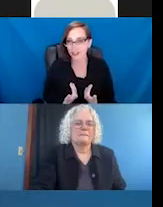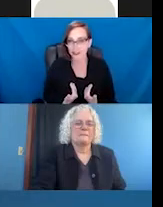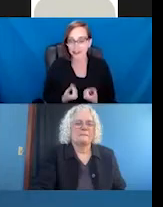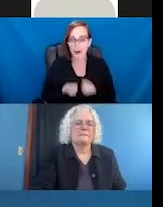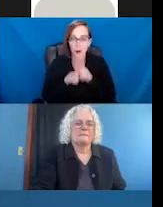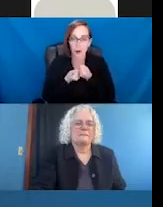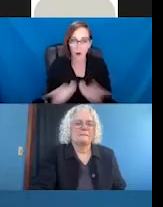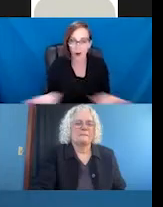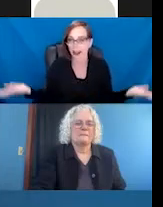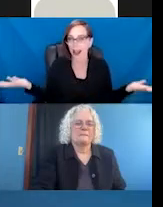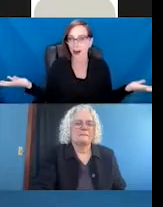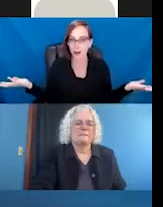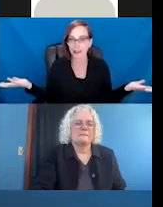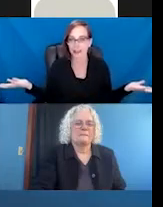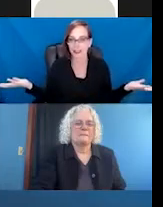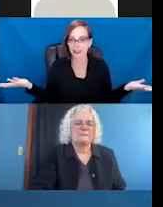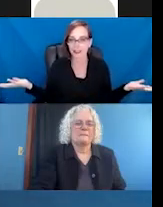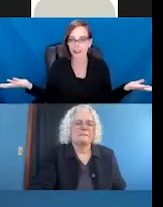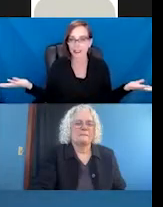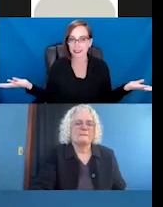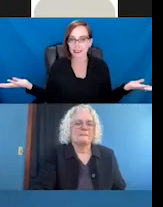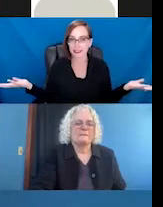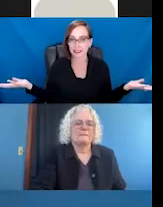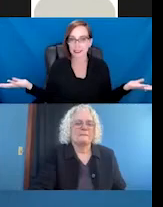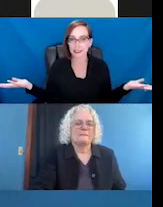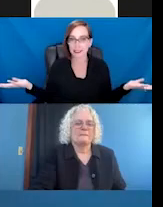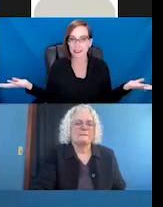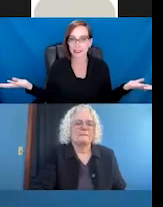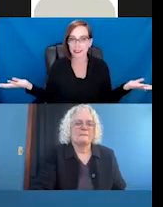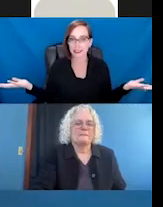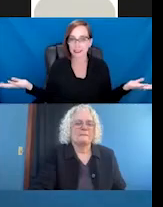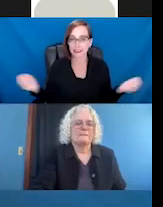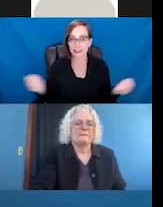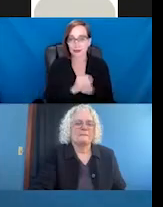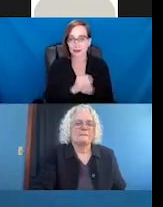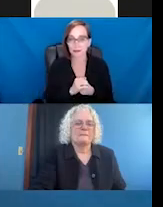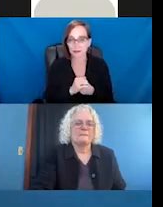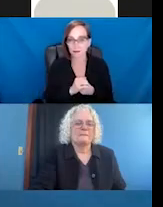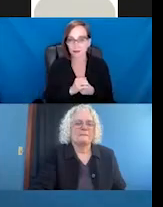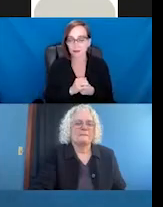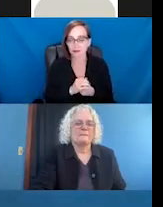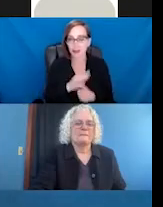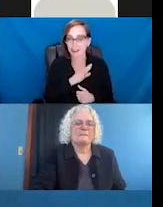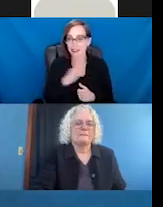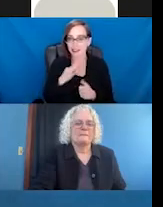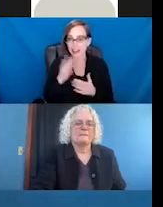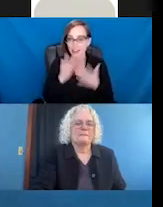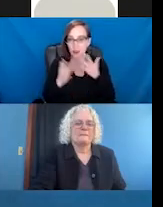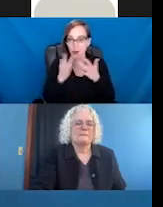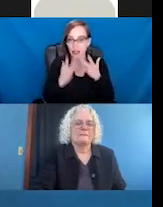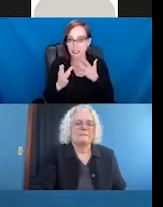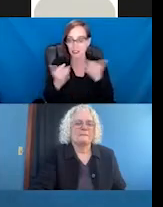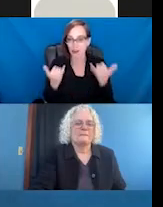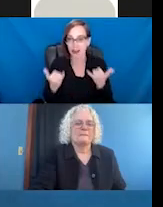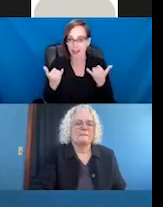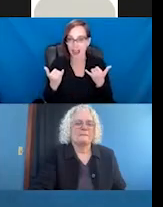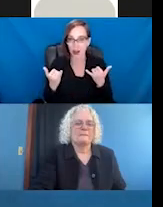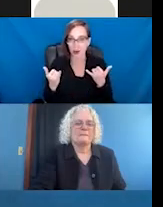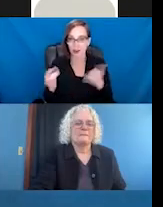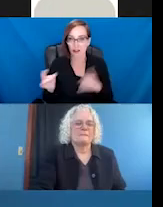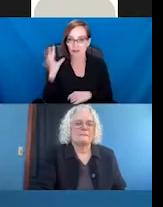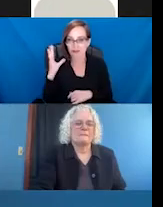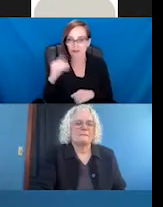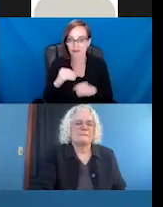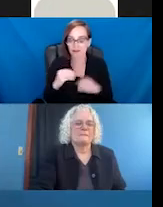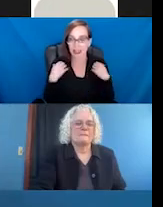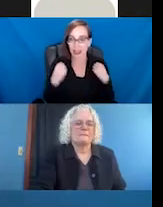And what I would say is that the shortage in staffing right now, the crisis that we're experiencing in healthcare,